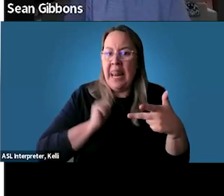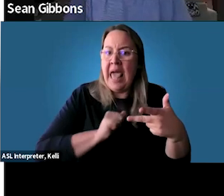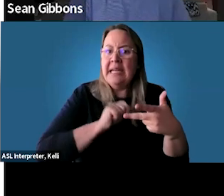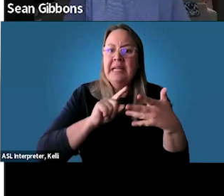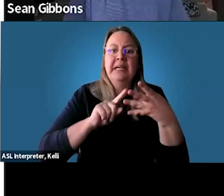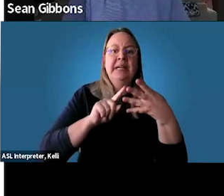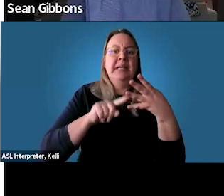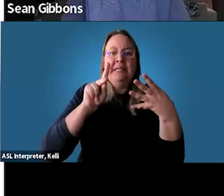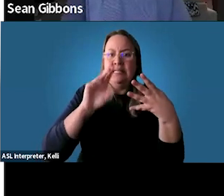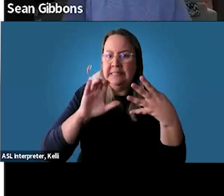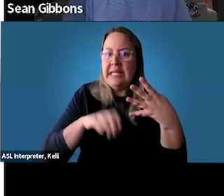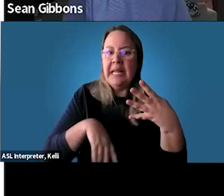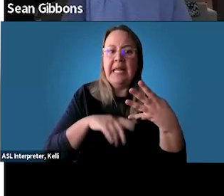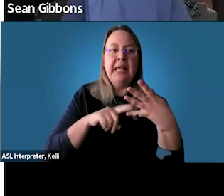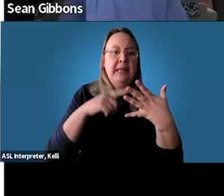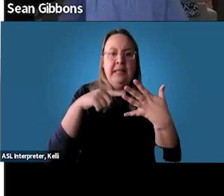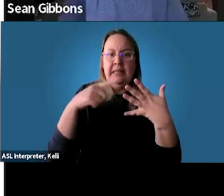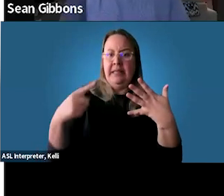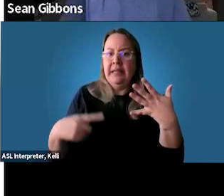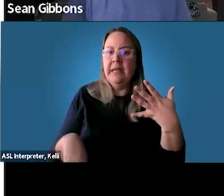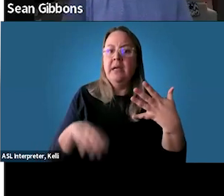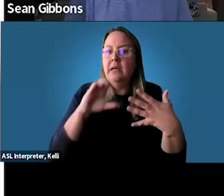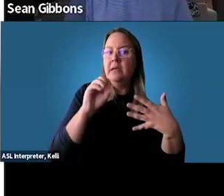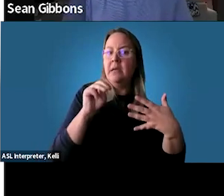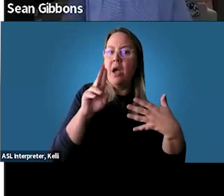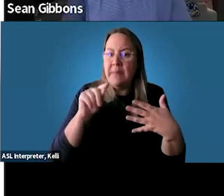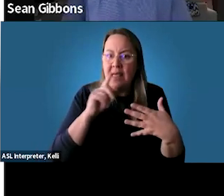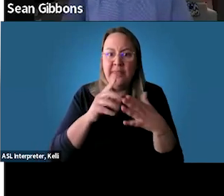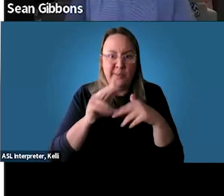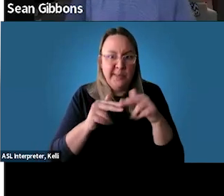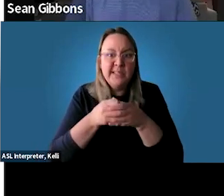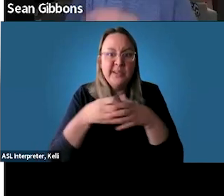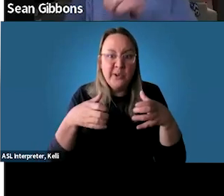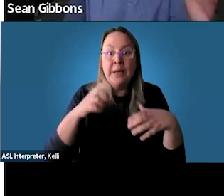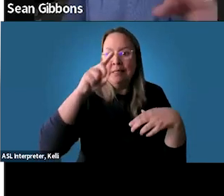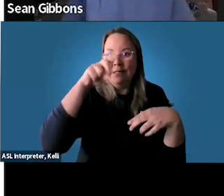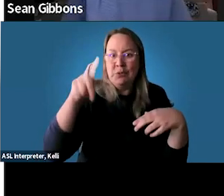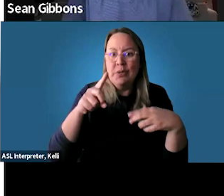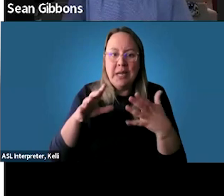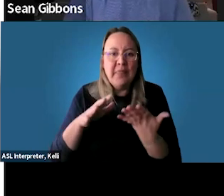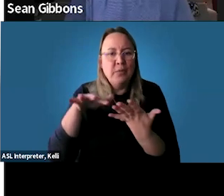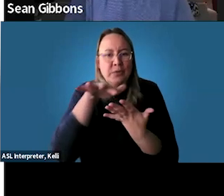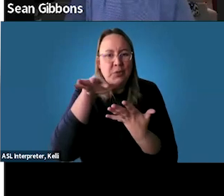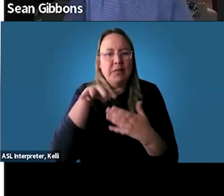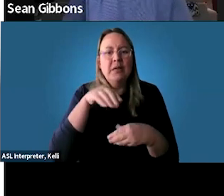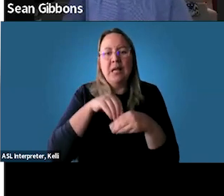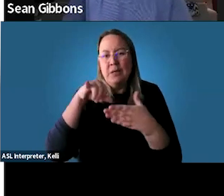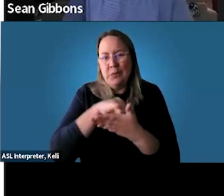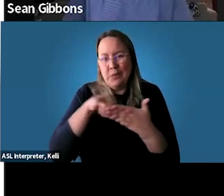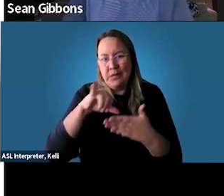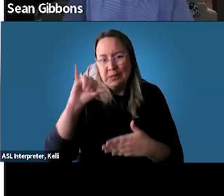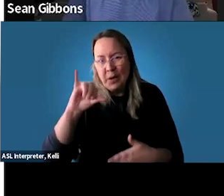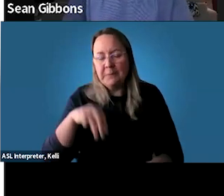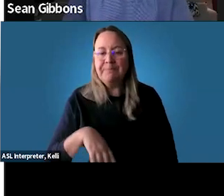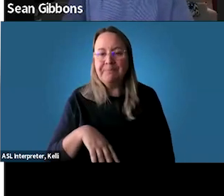We're lovely to see those folks carrying on the legacy from ComNet of building a local group there. Detroit, and over there doing this backwards, but our friends in New York are gathering up as